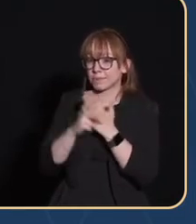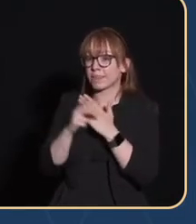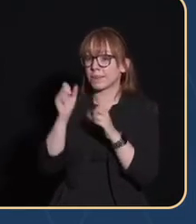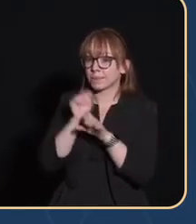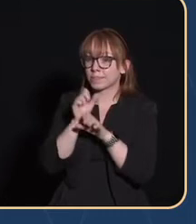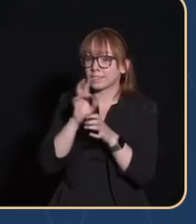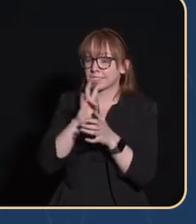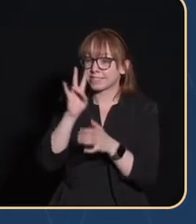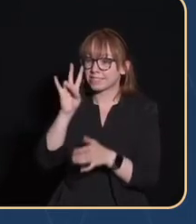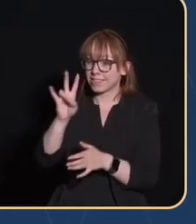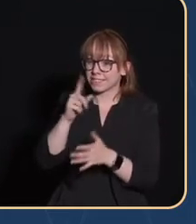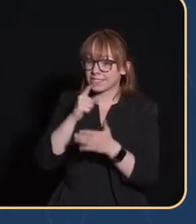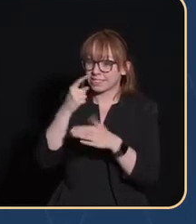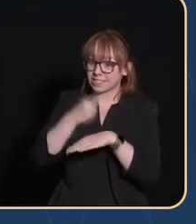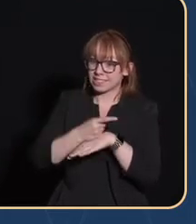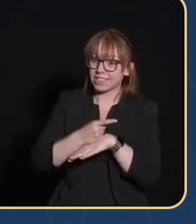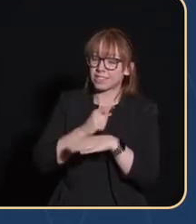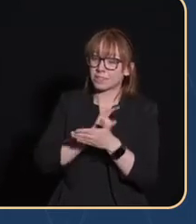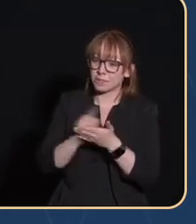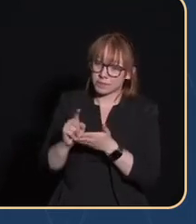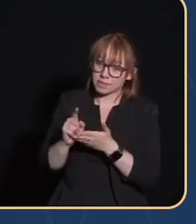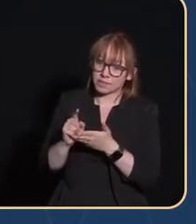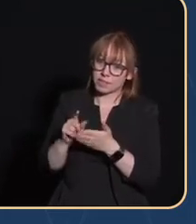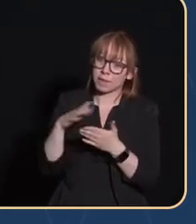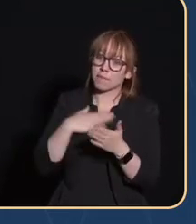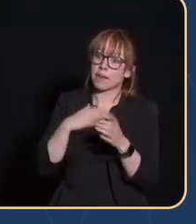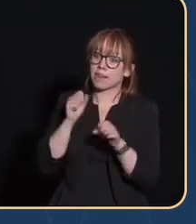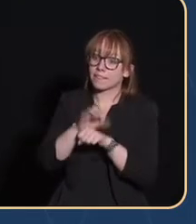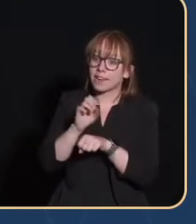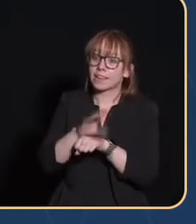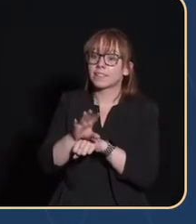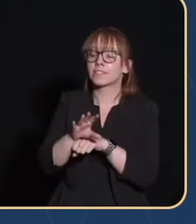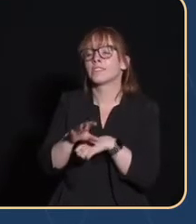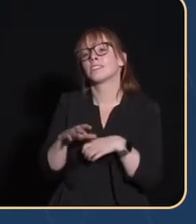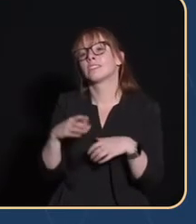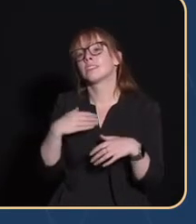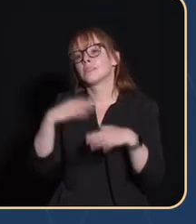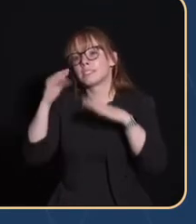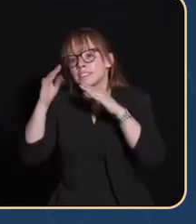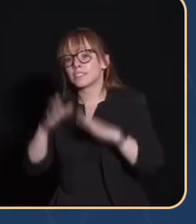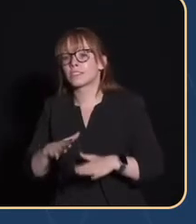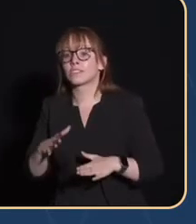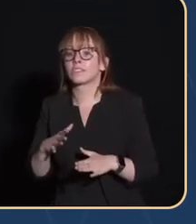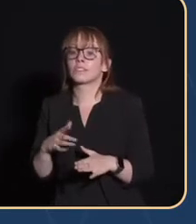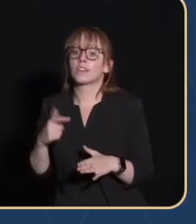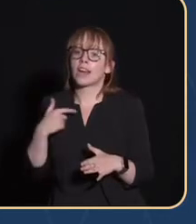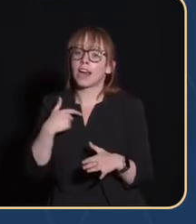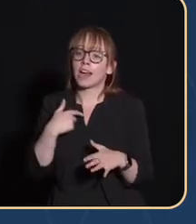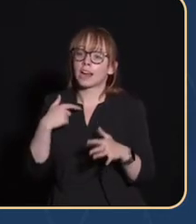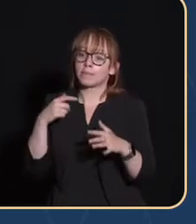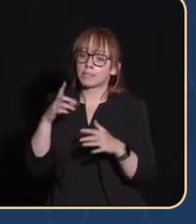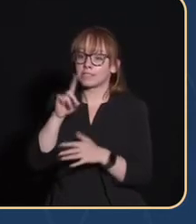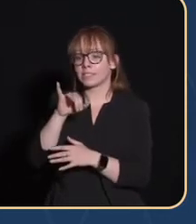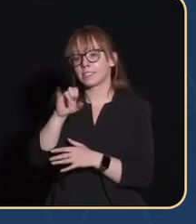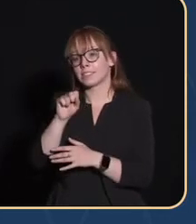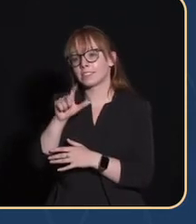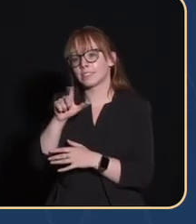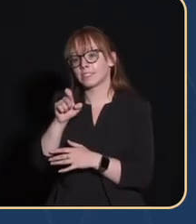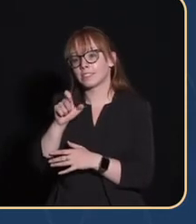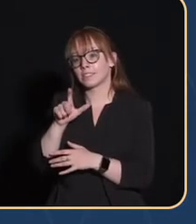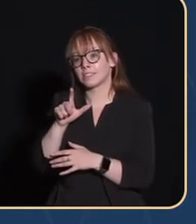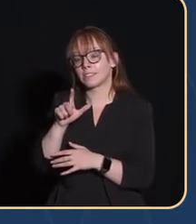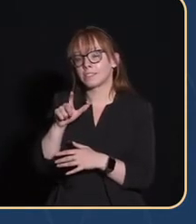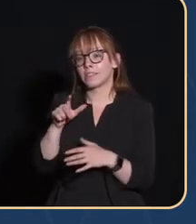and support from the college through my advisors and instructor, I've been working in the industry as a diesel technician for a transportation